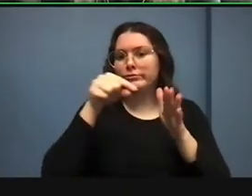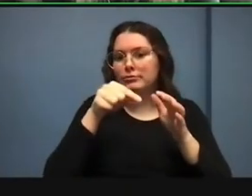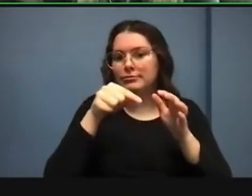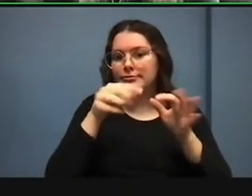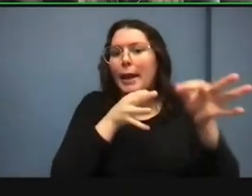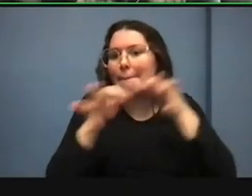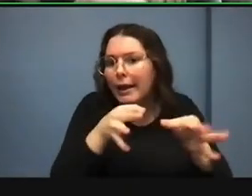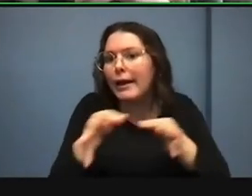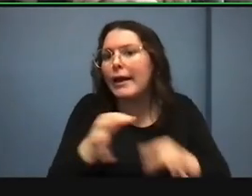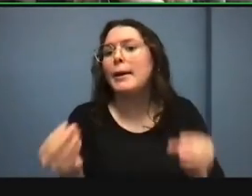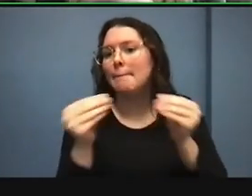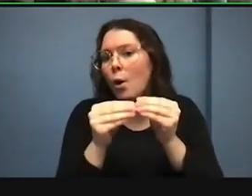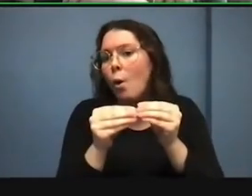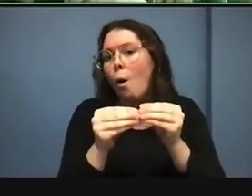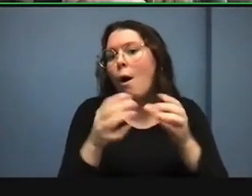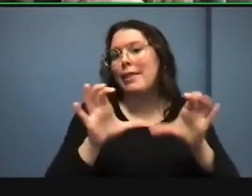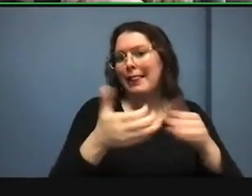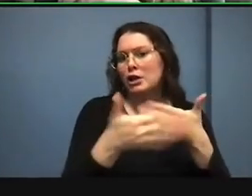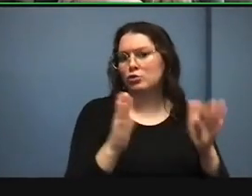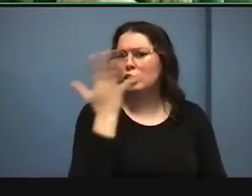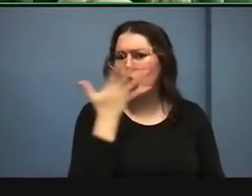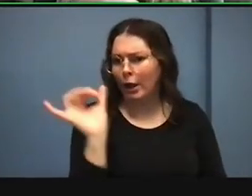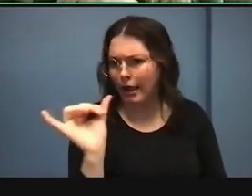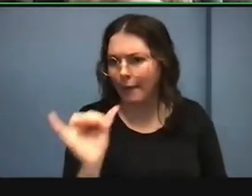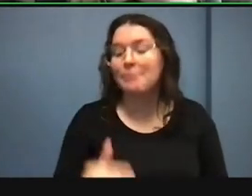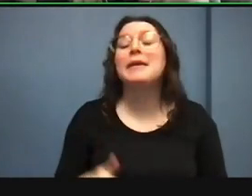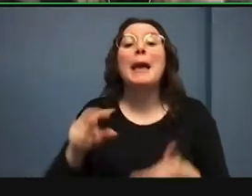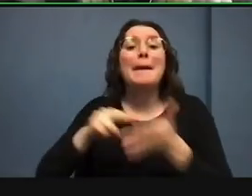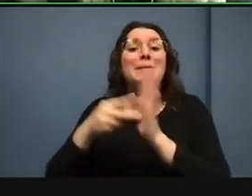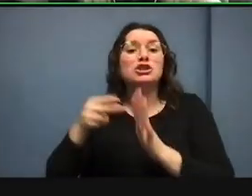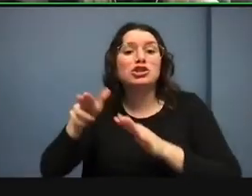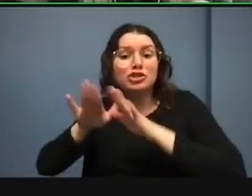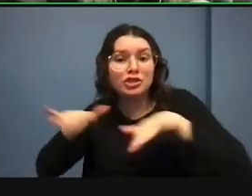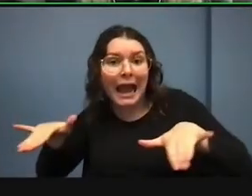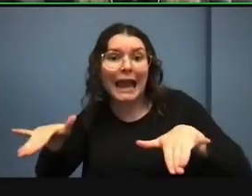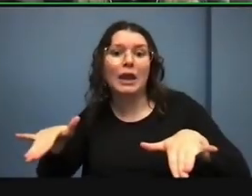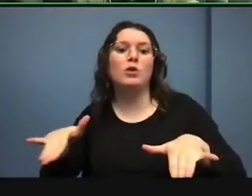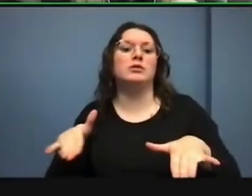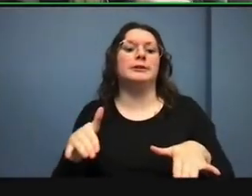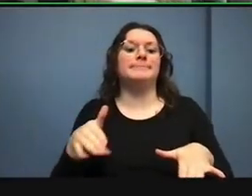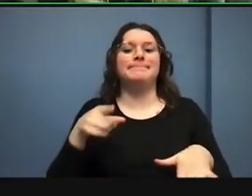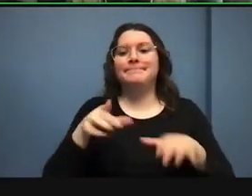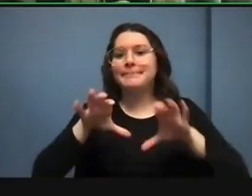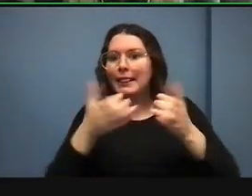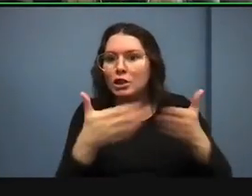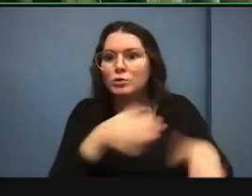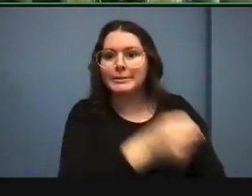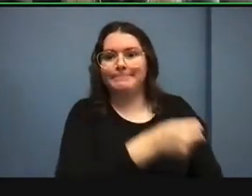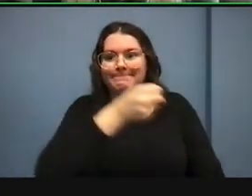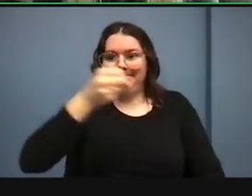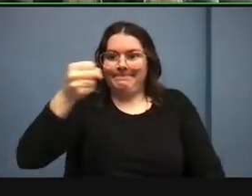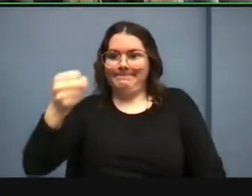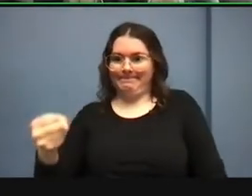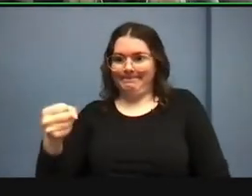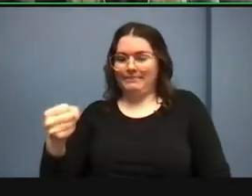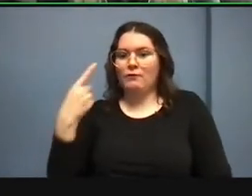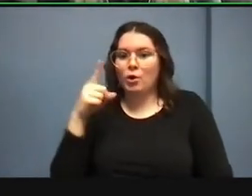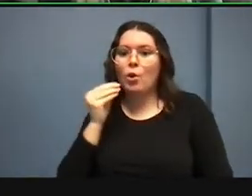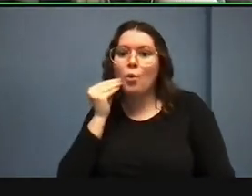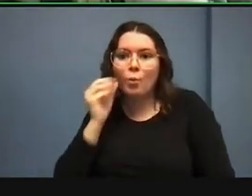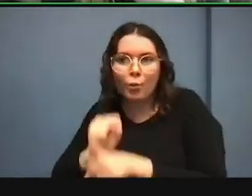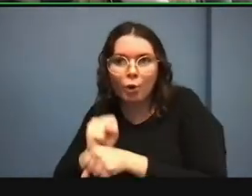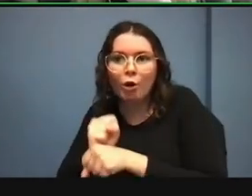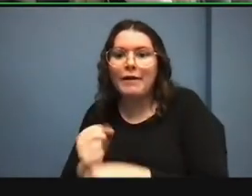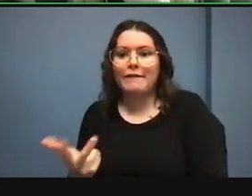like in the classroom setting. That means your child's going to get pulled aside for goal work. They're going to put 3